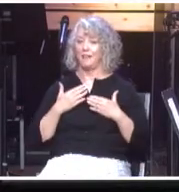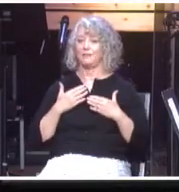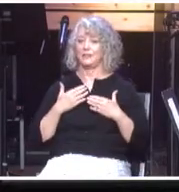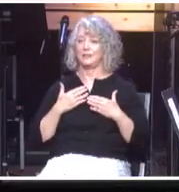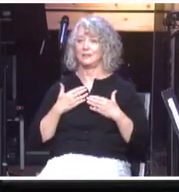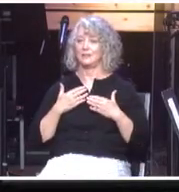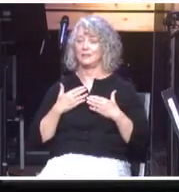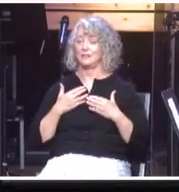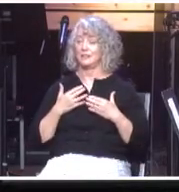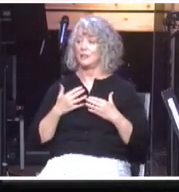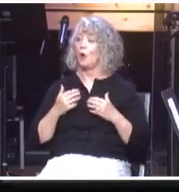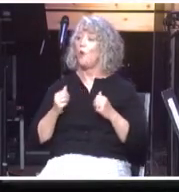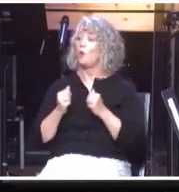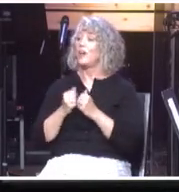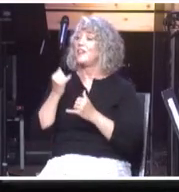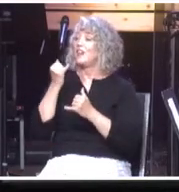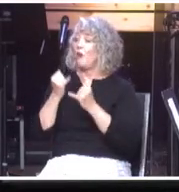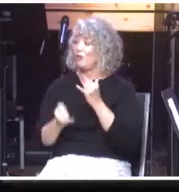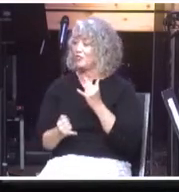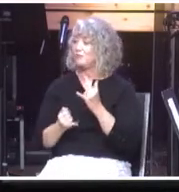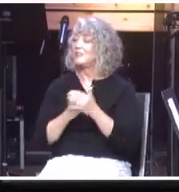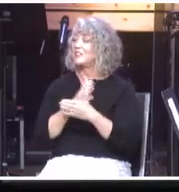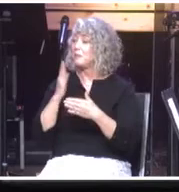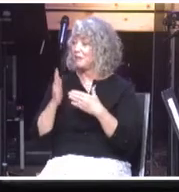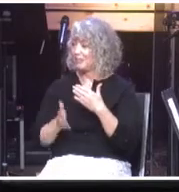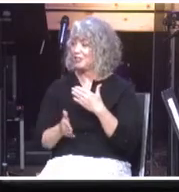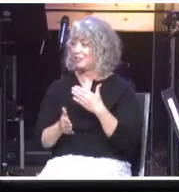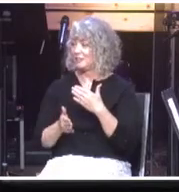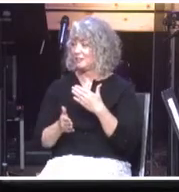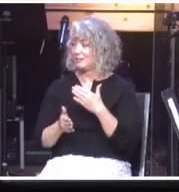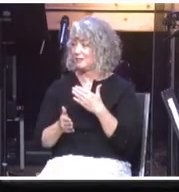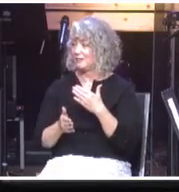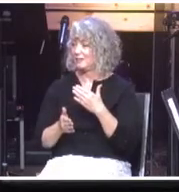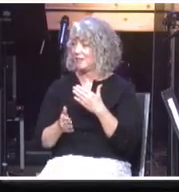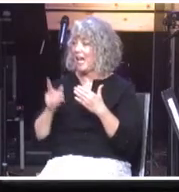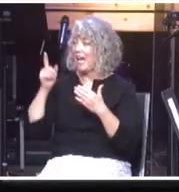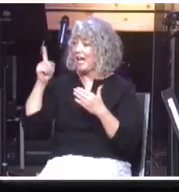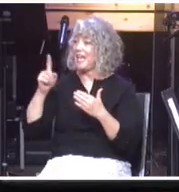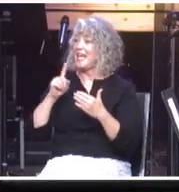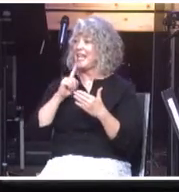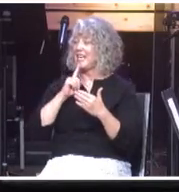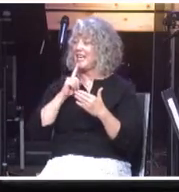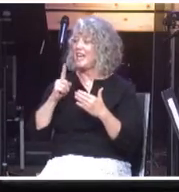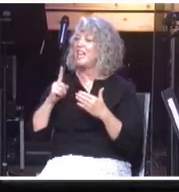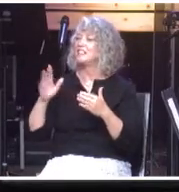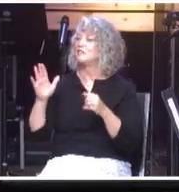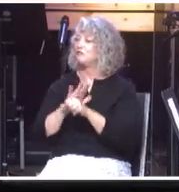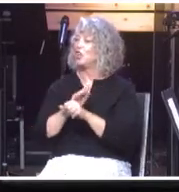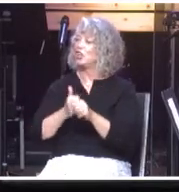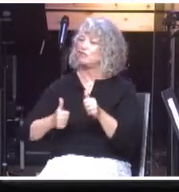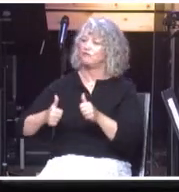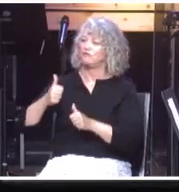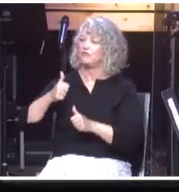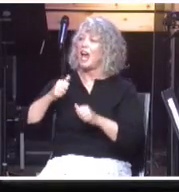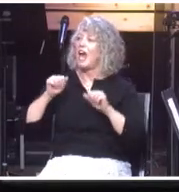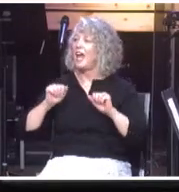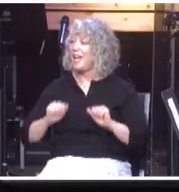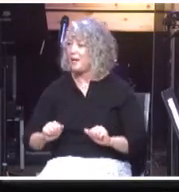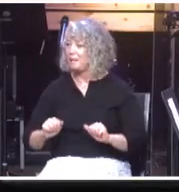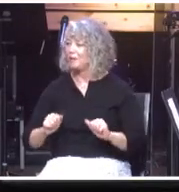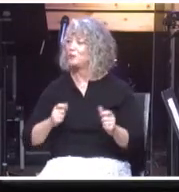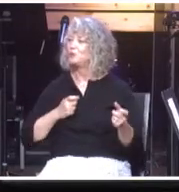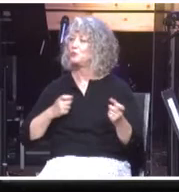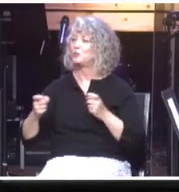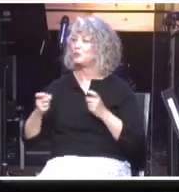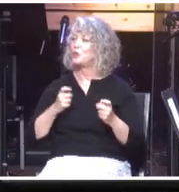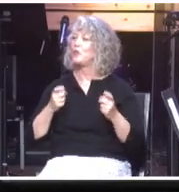end, and because we know that He is sovereignly able to orchestrate the events of